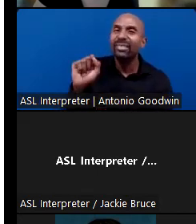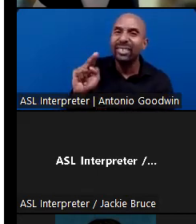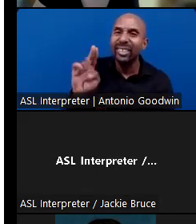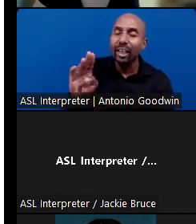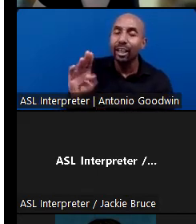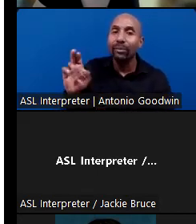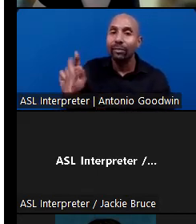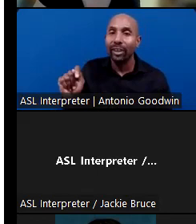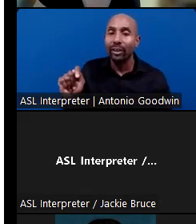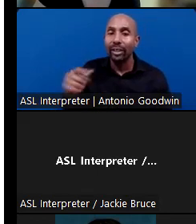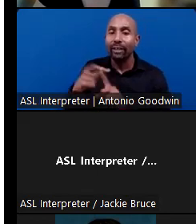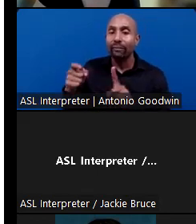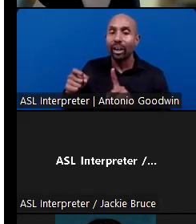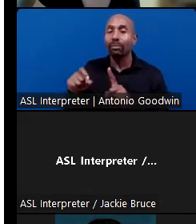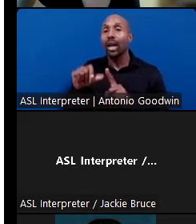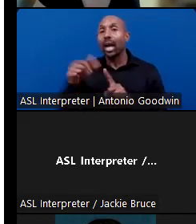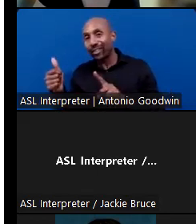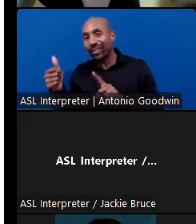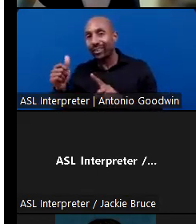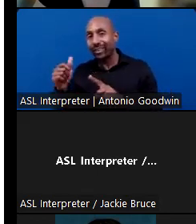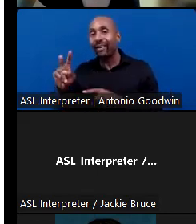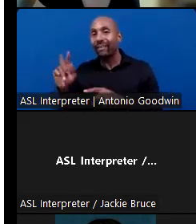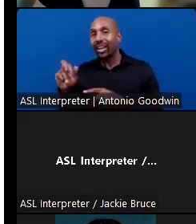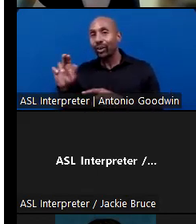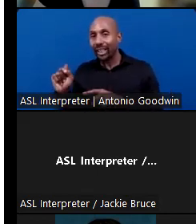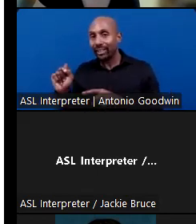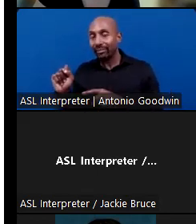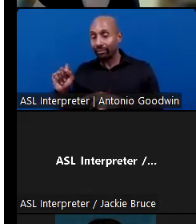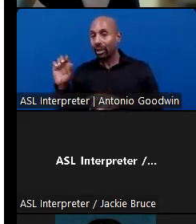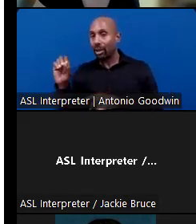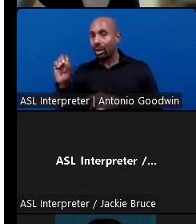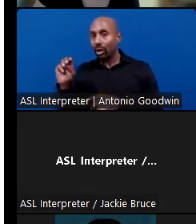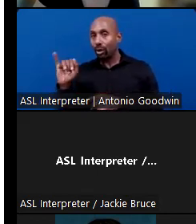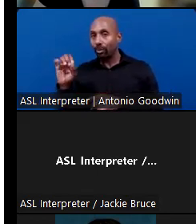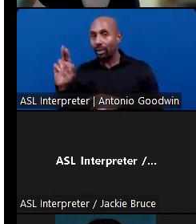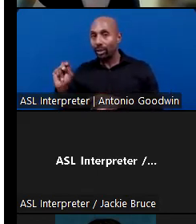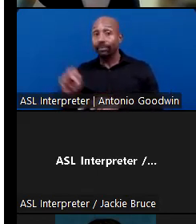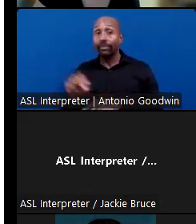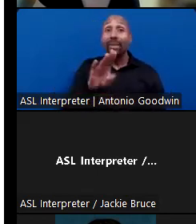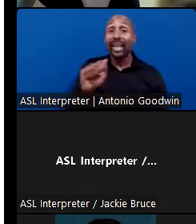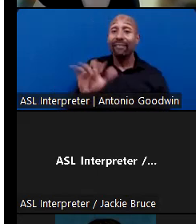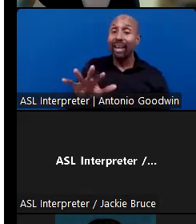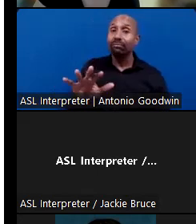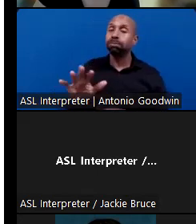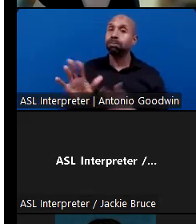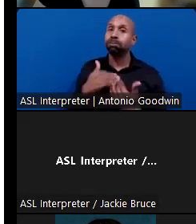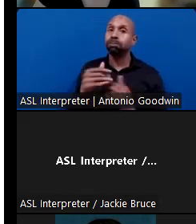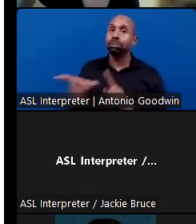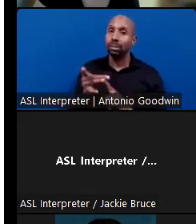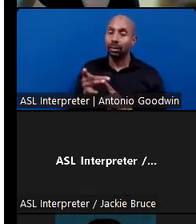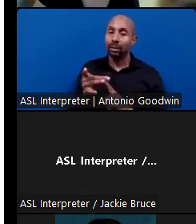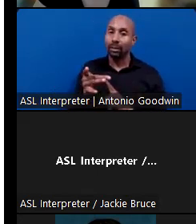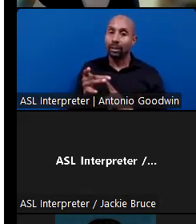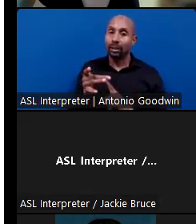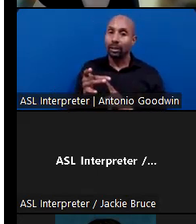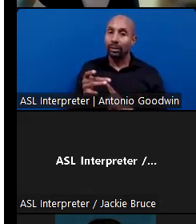Omicron. And just a reminder, BA.5 is extremely contagious and can bypass